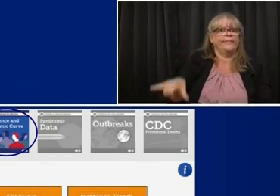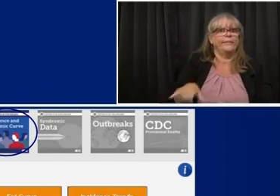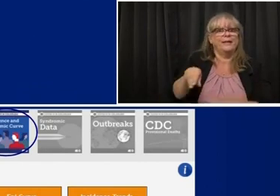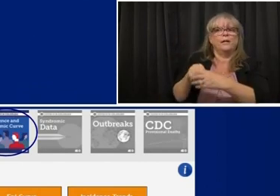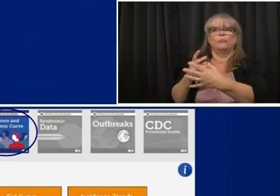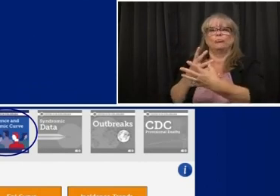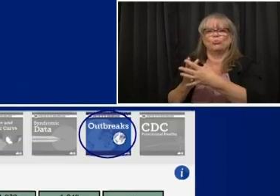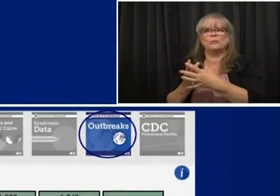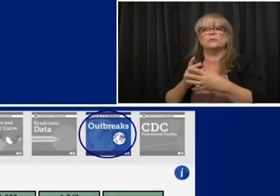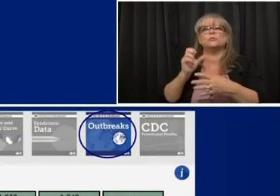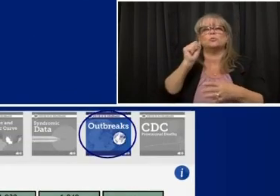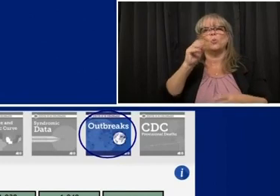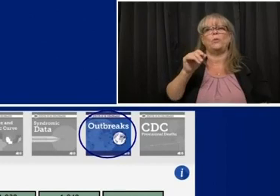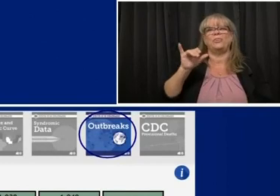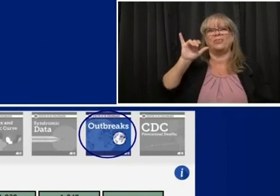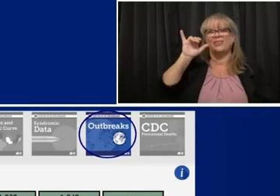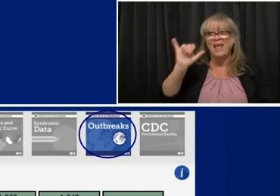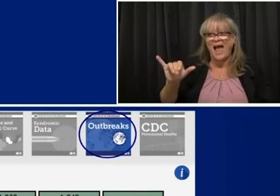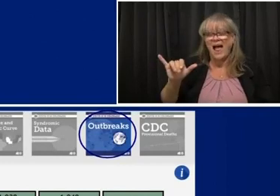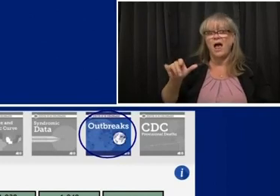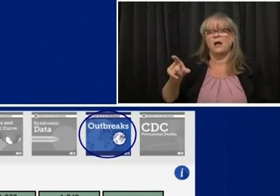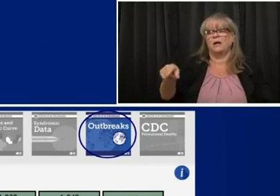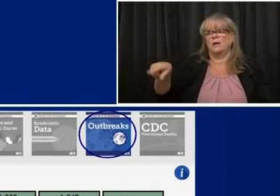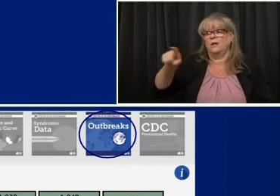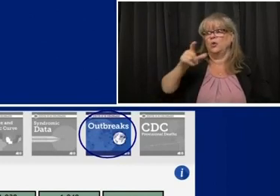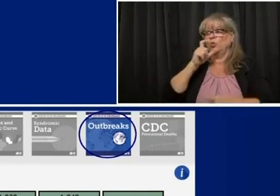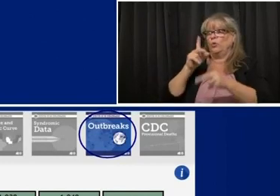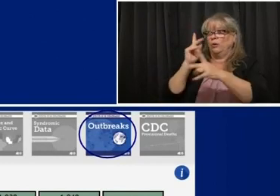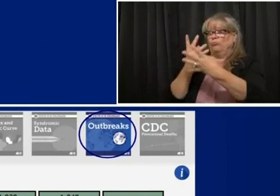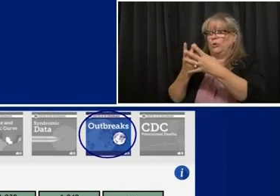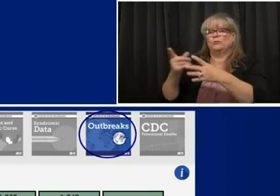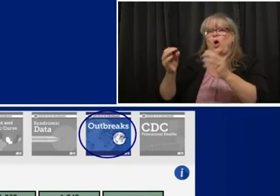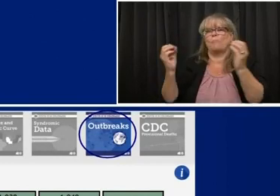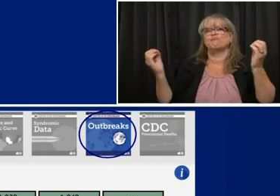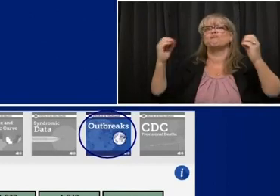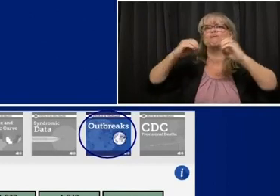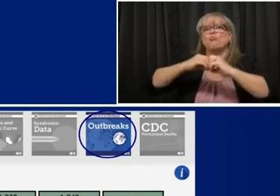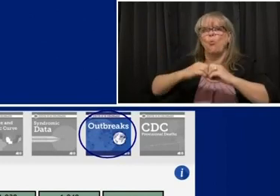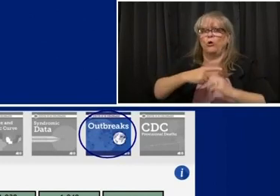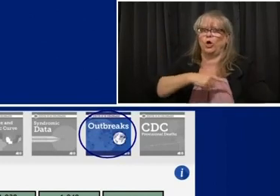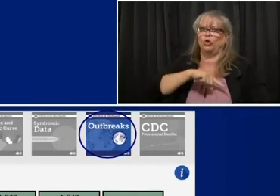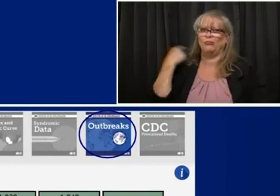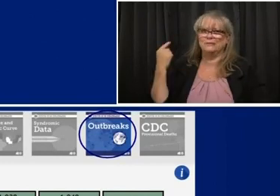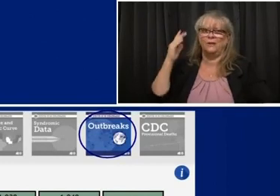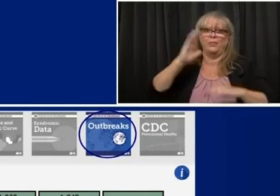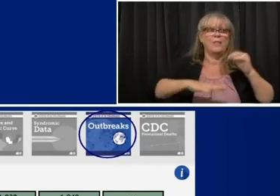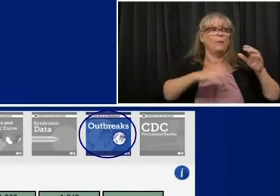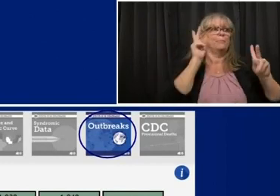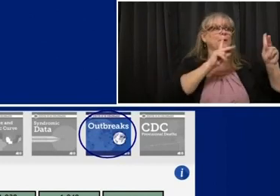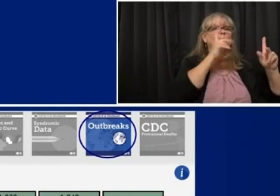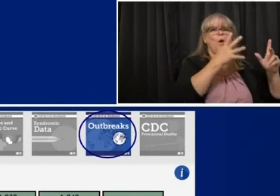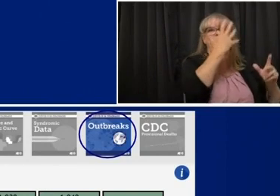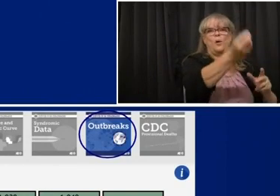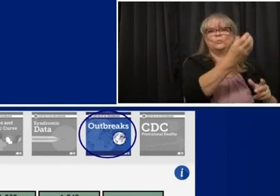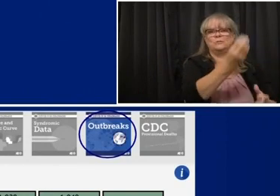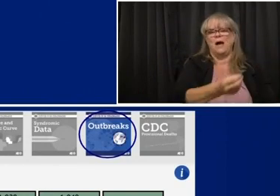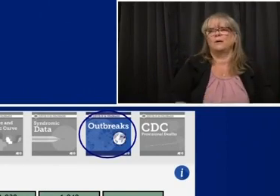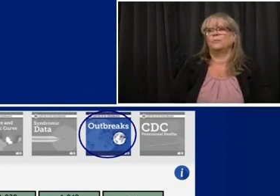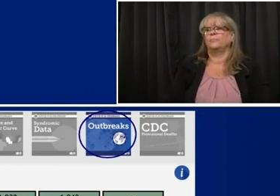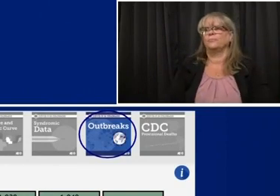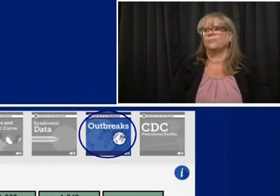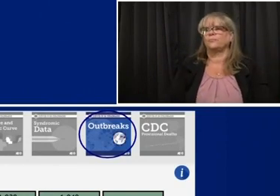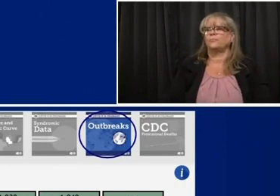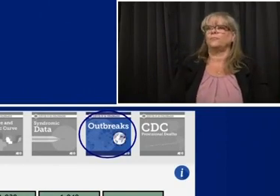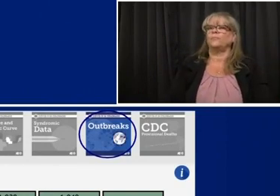community. Next slide. Next is more detailed outbreak data. So what you'll